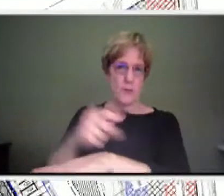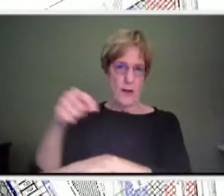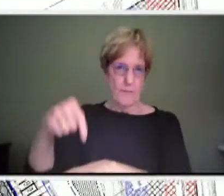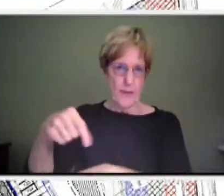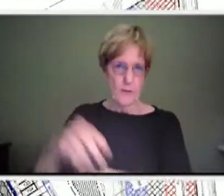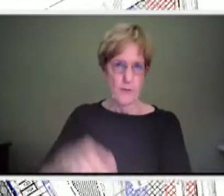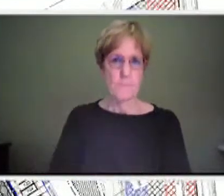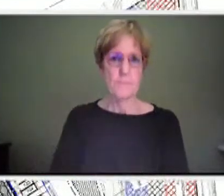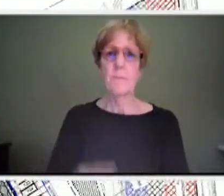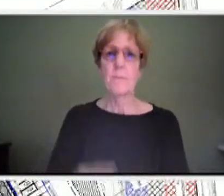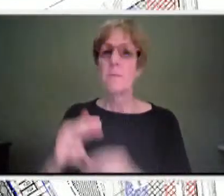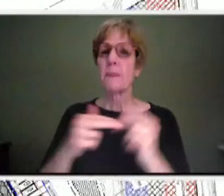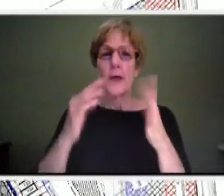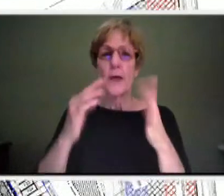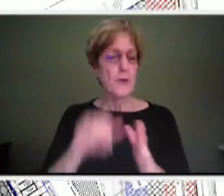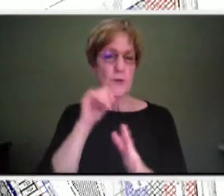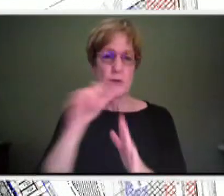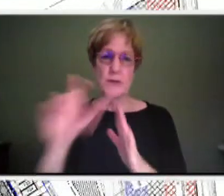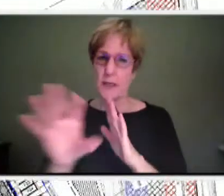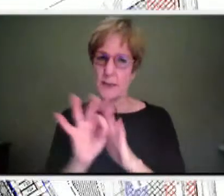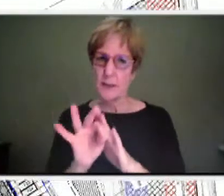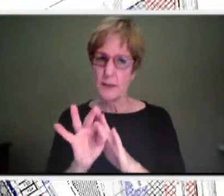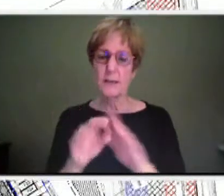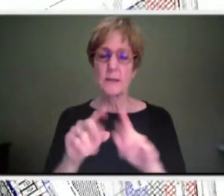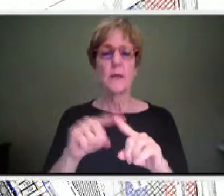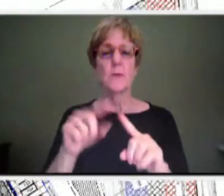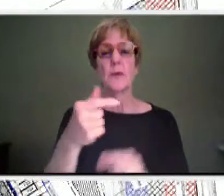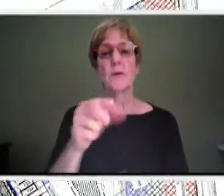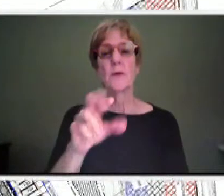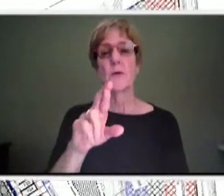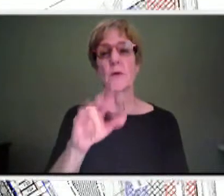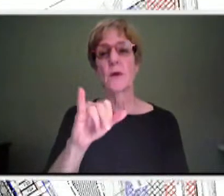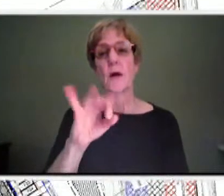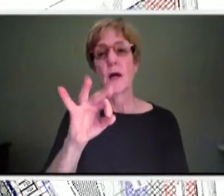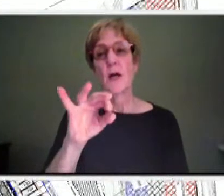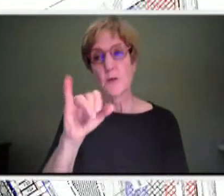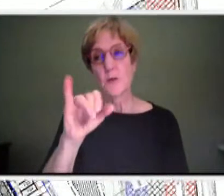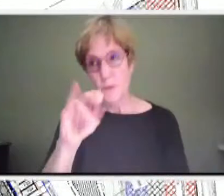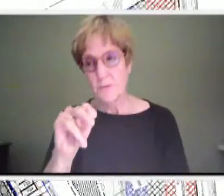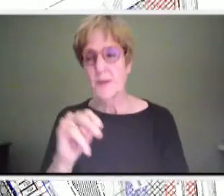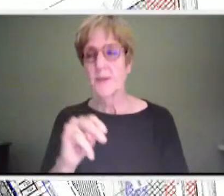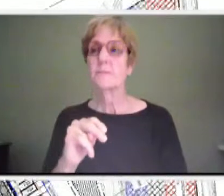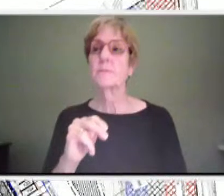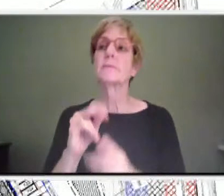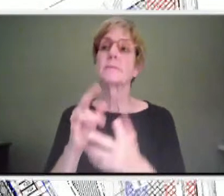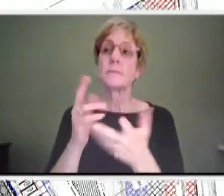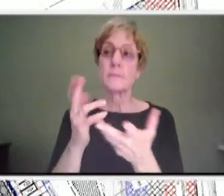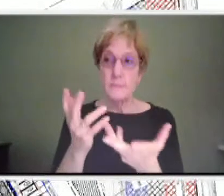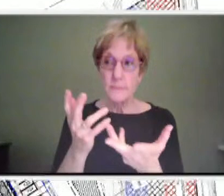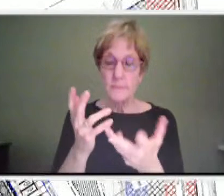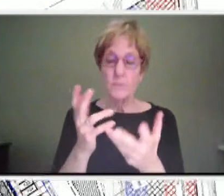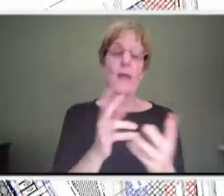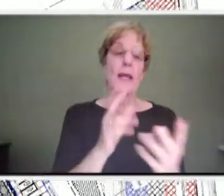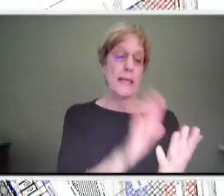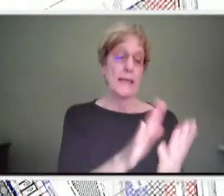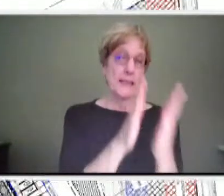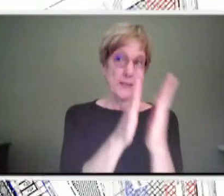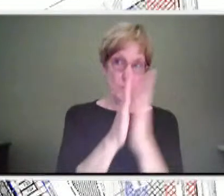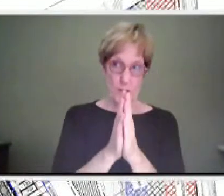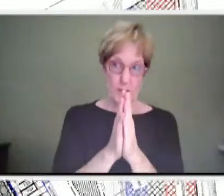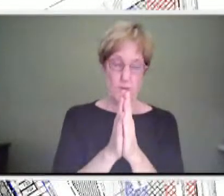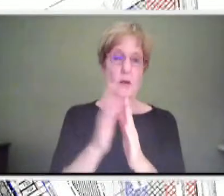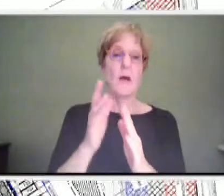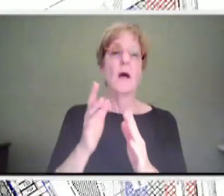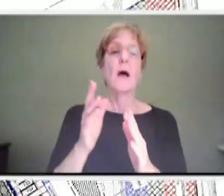has not been selected, but the Griffins are building into the rezoning petition those types of commitments that ensure a higher level